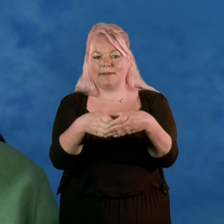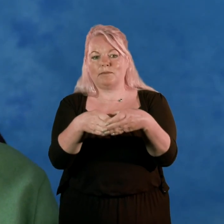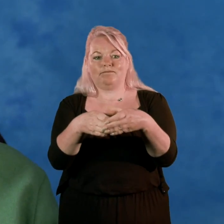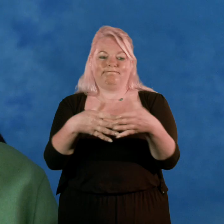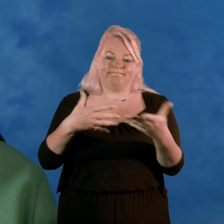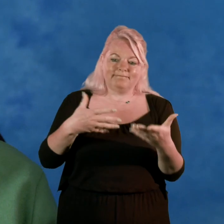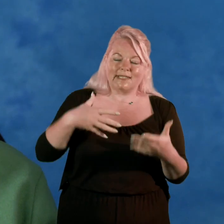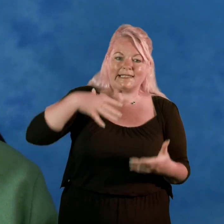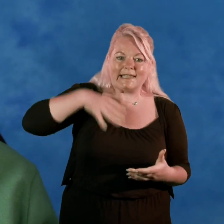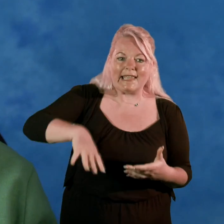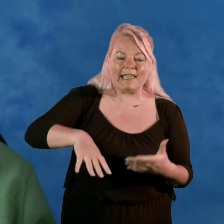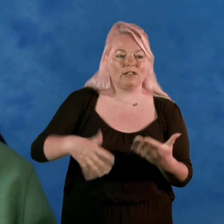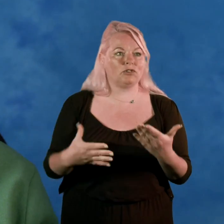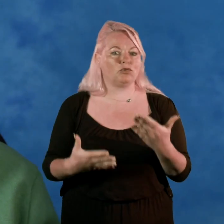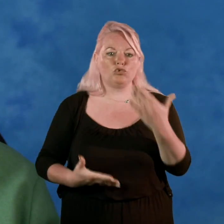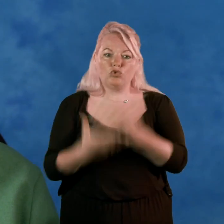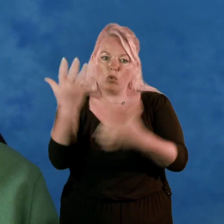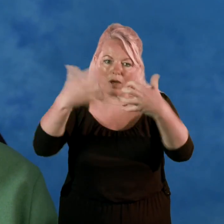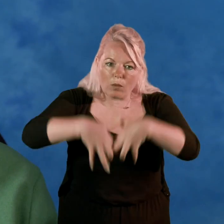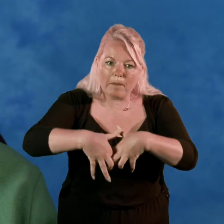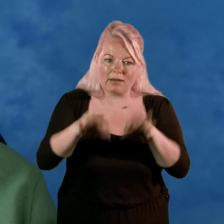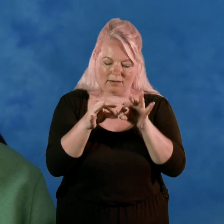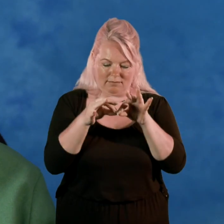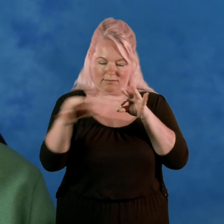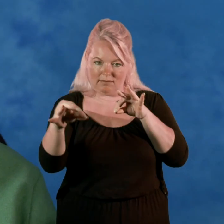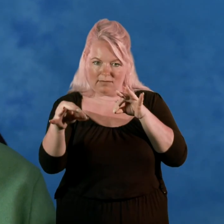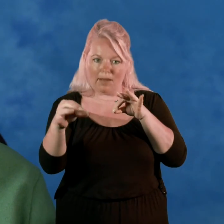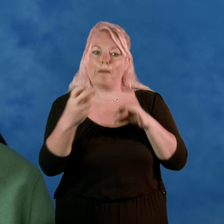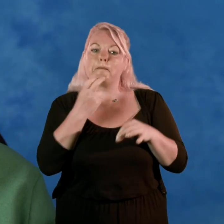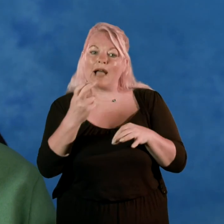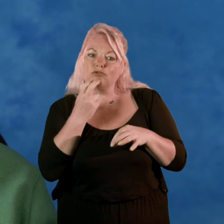need new coil leads or